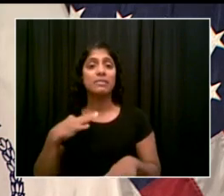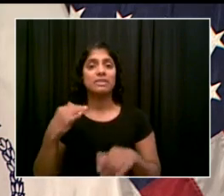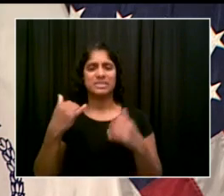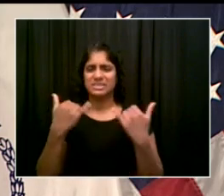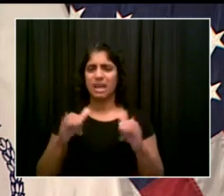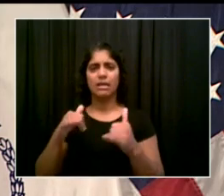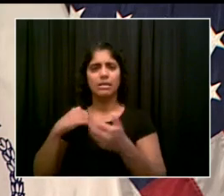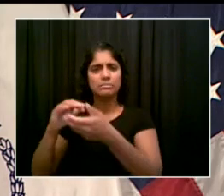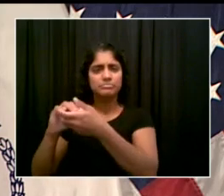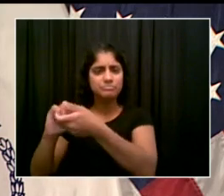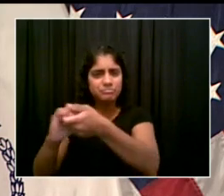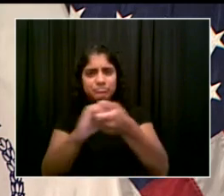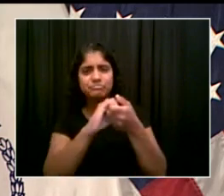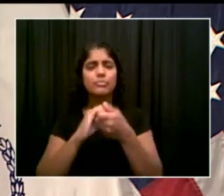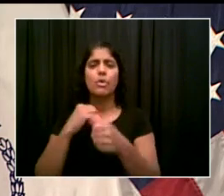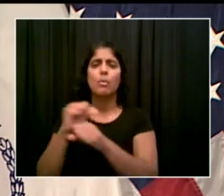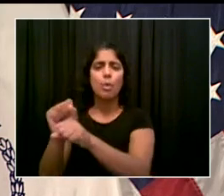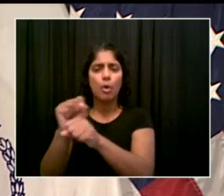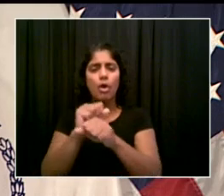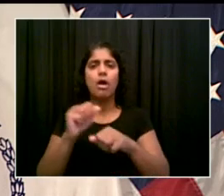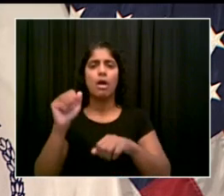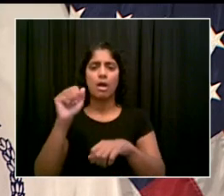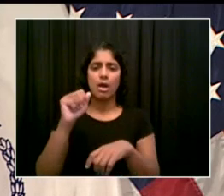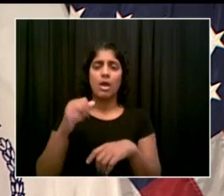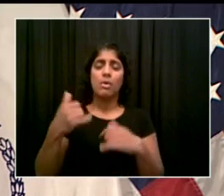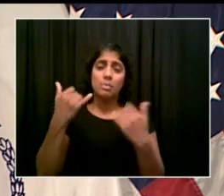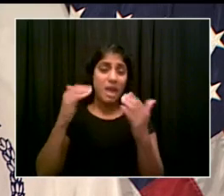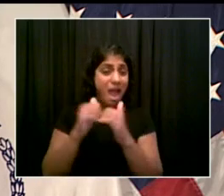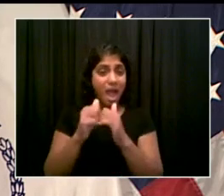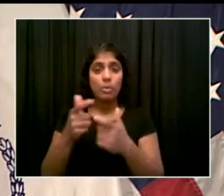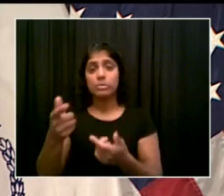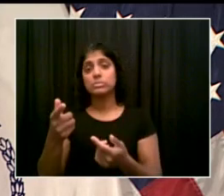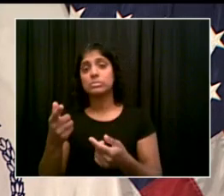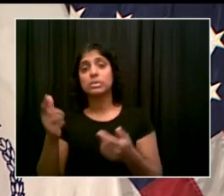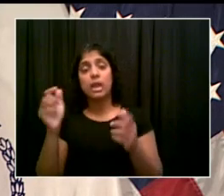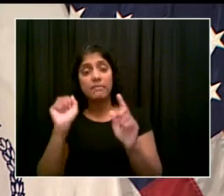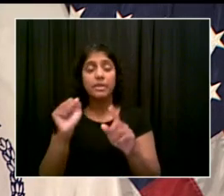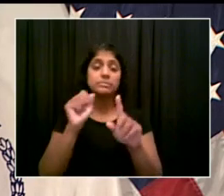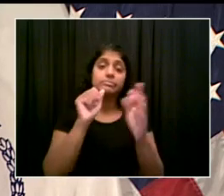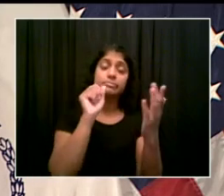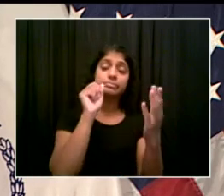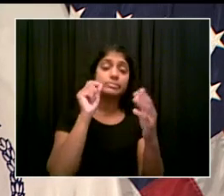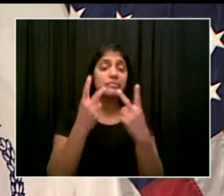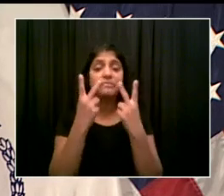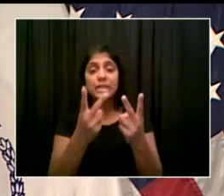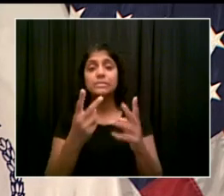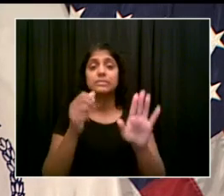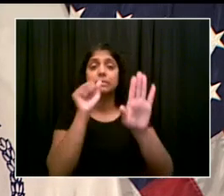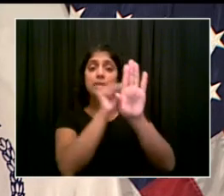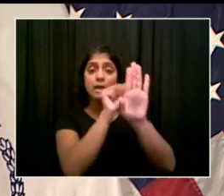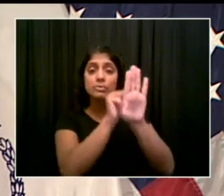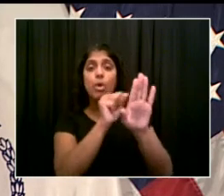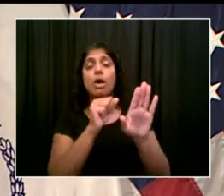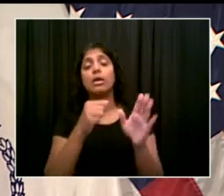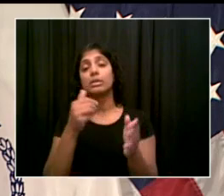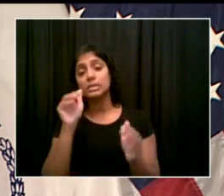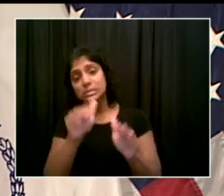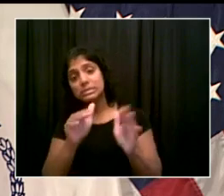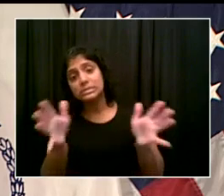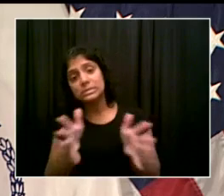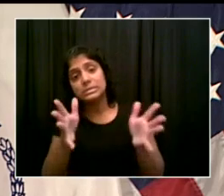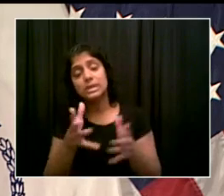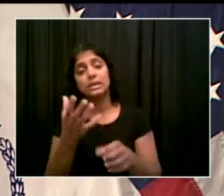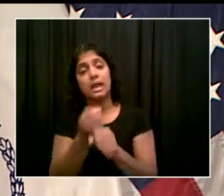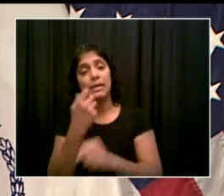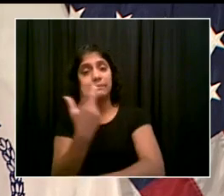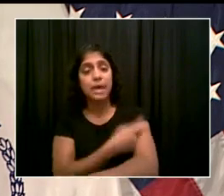to come on over and get vaccinated at a bus or a van or a local clinic. And we're winning this person by person. So to give you a